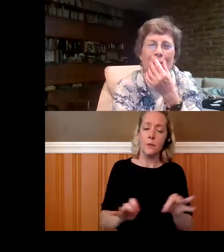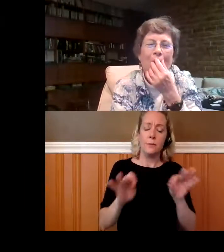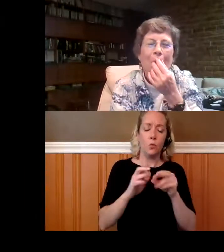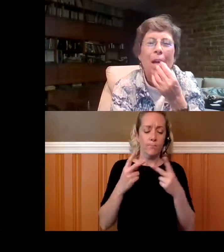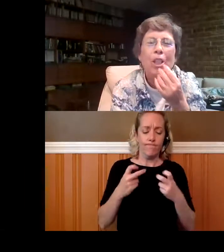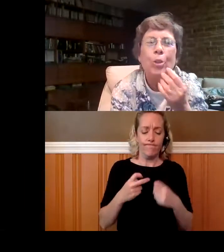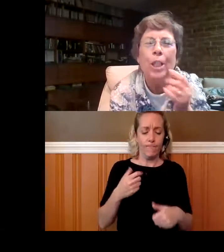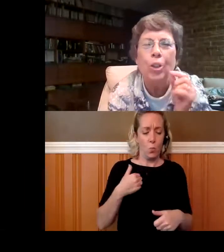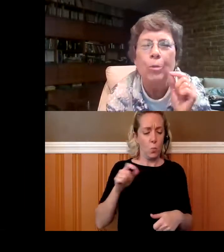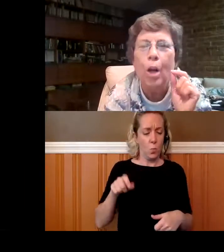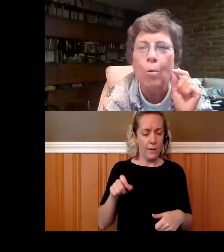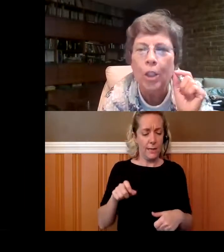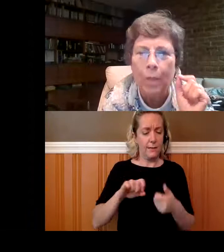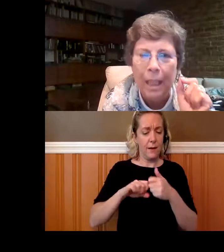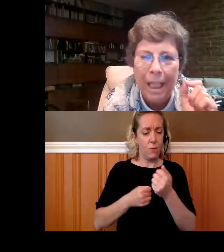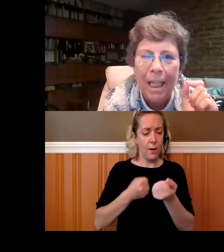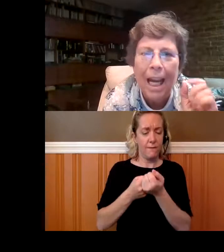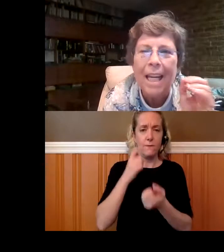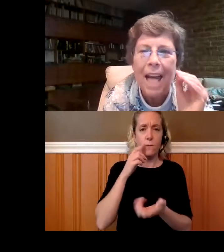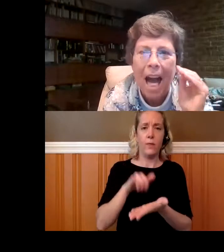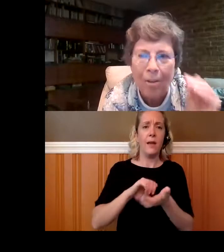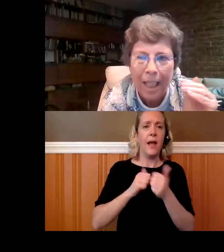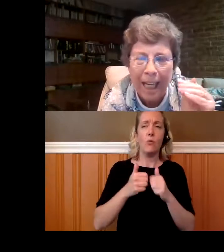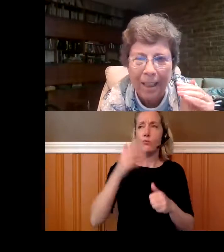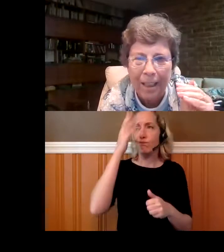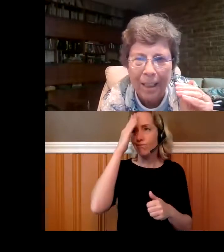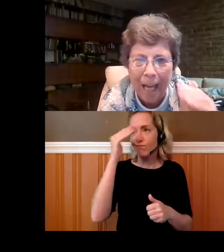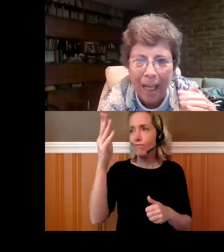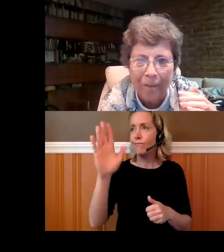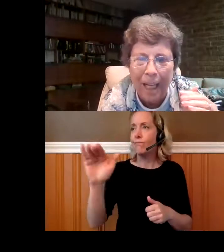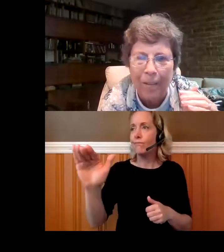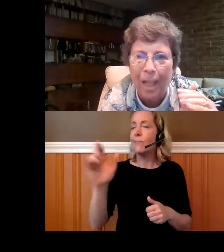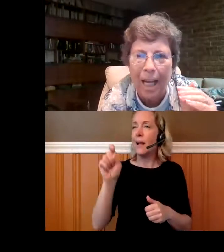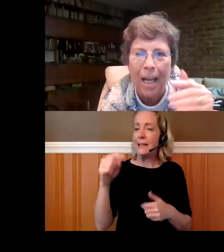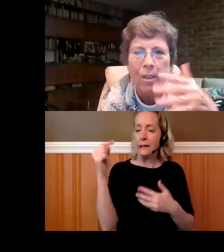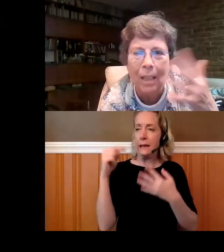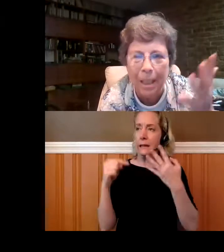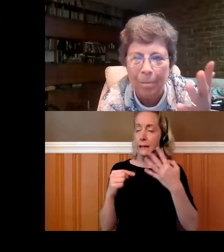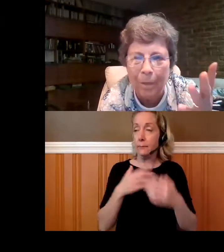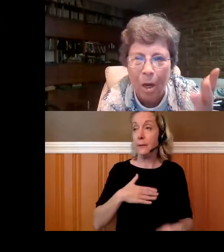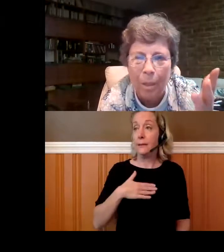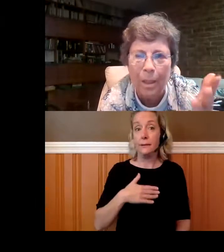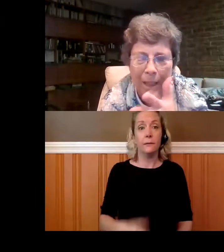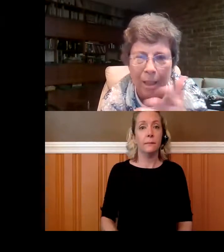to advocate for that, how to let them know that this is what you want.